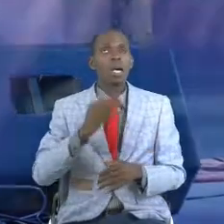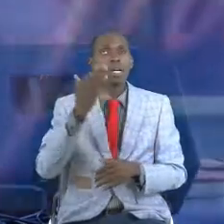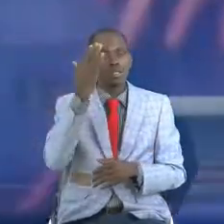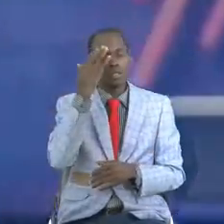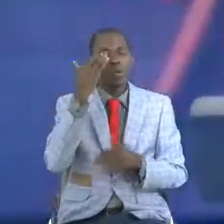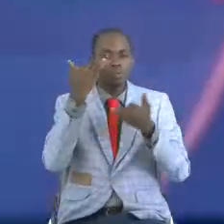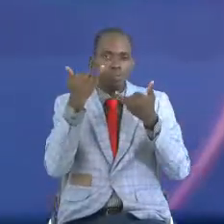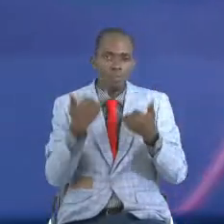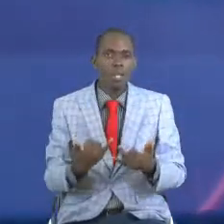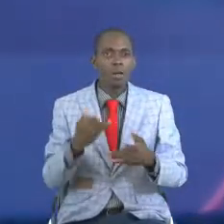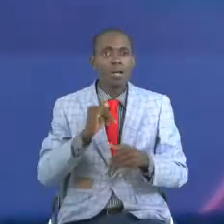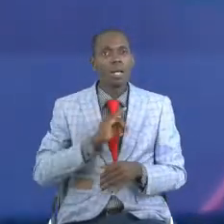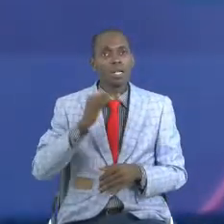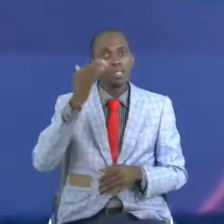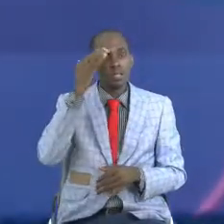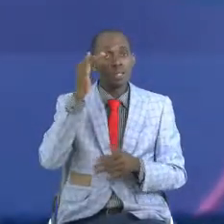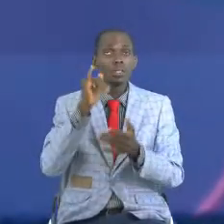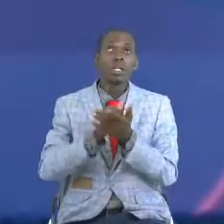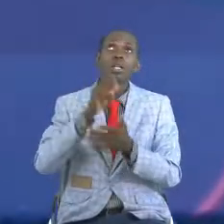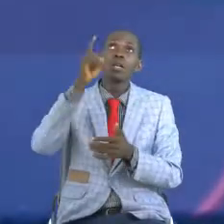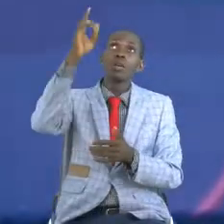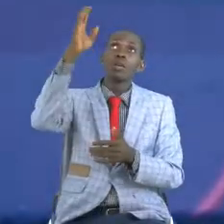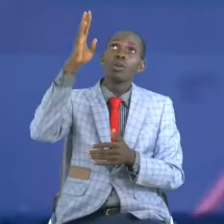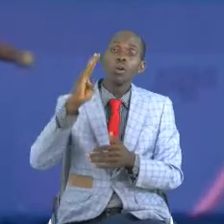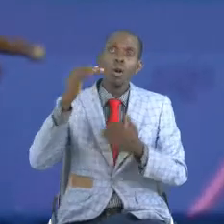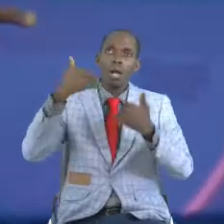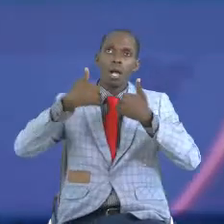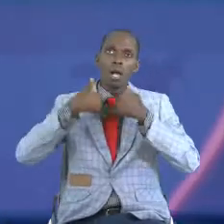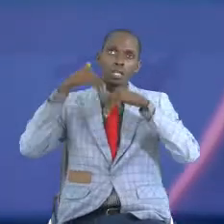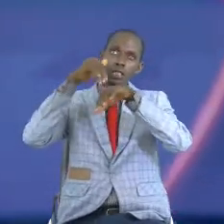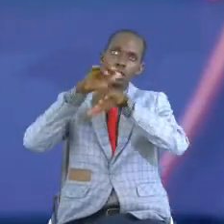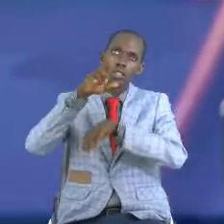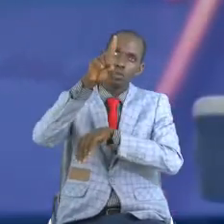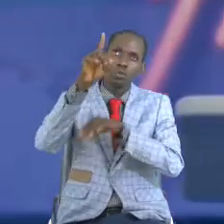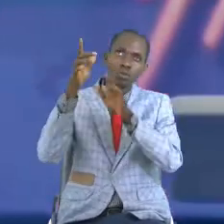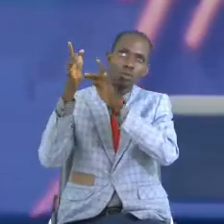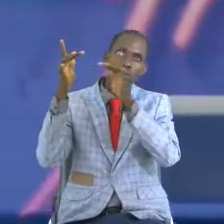now I know that God has sent you to be